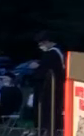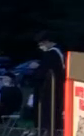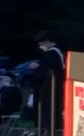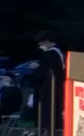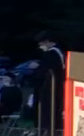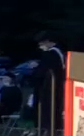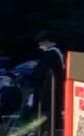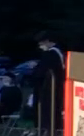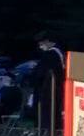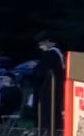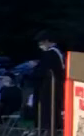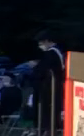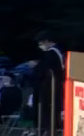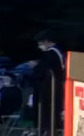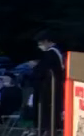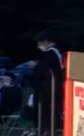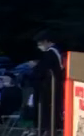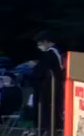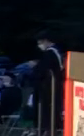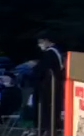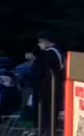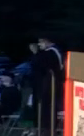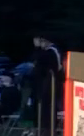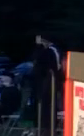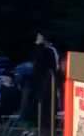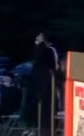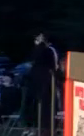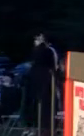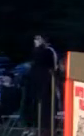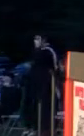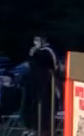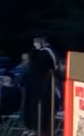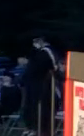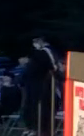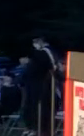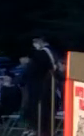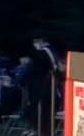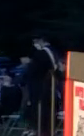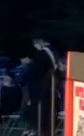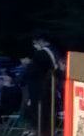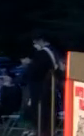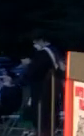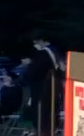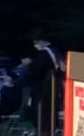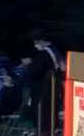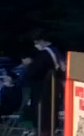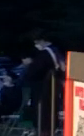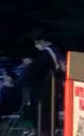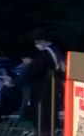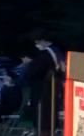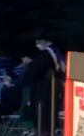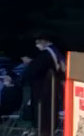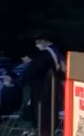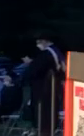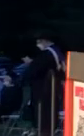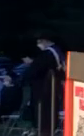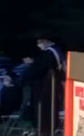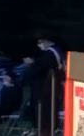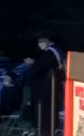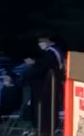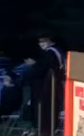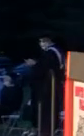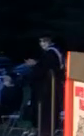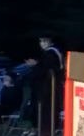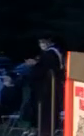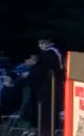spring, but I feel so grateful that I'm a phys ed teacher because I got to meet a lot of you as freshmen, and if I